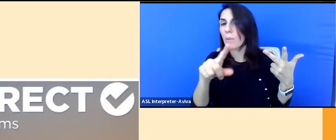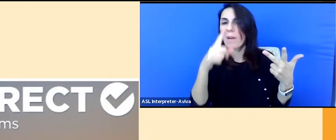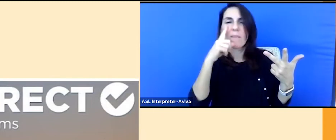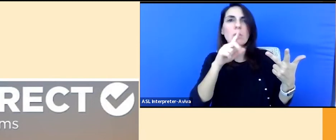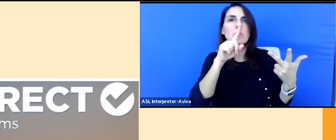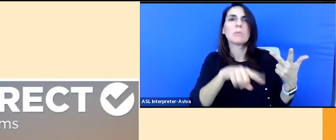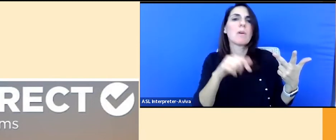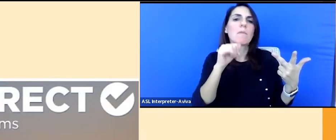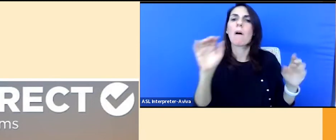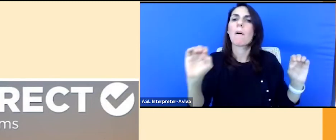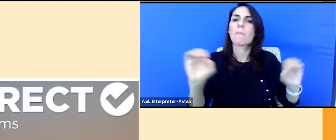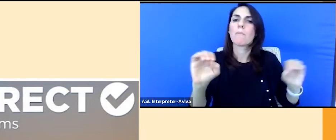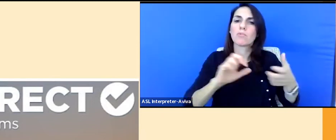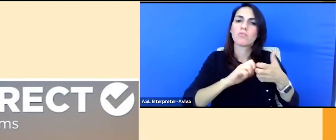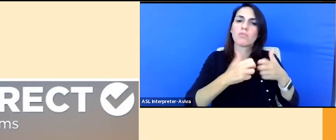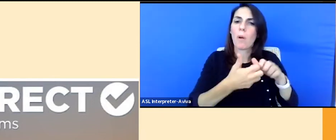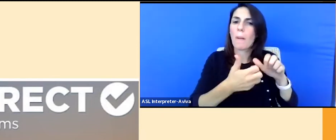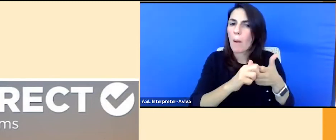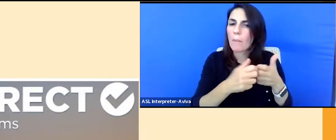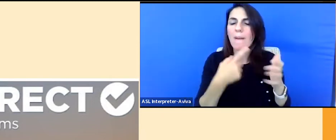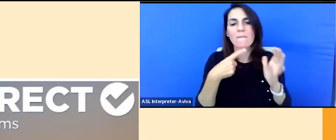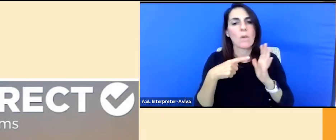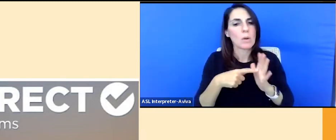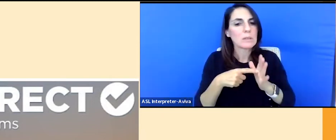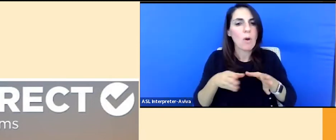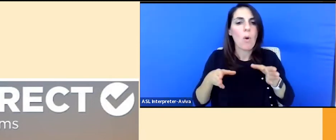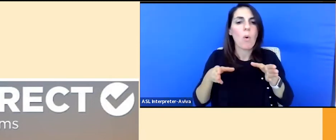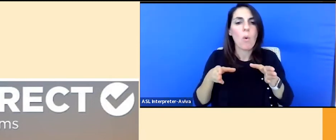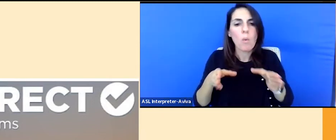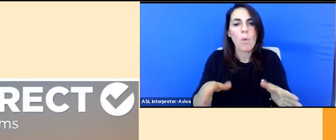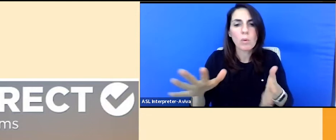non-emergency problems like road damage.